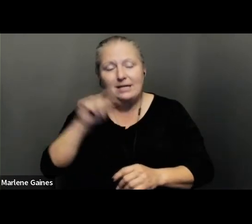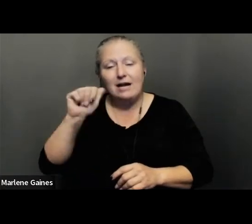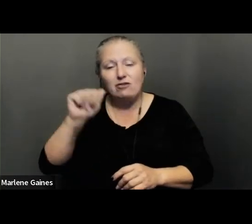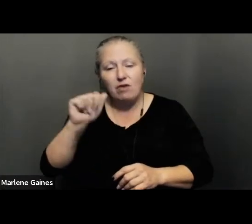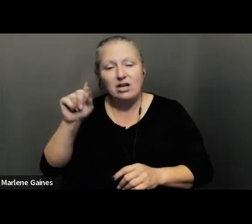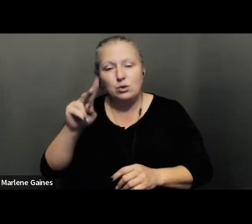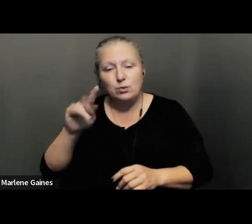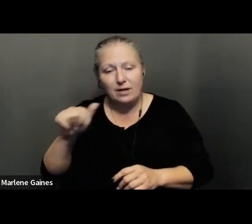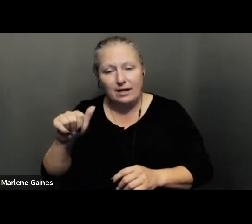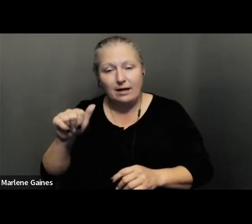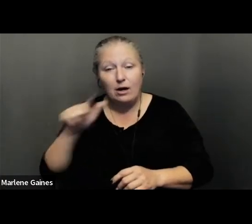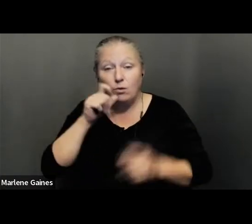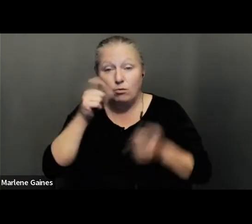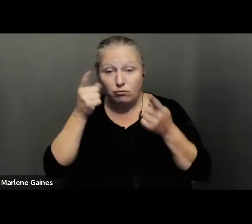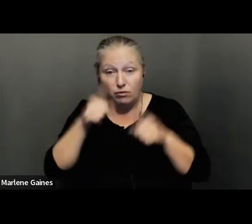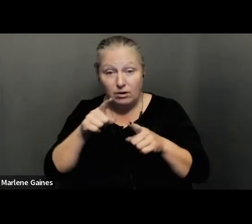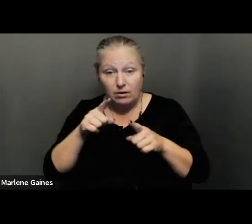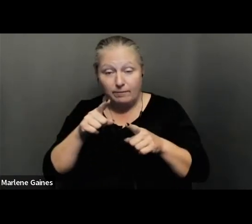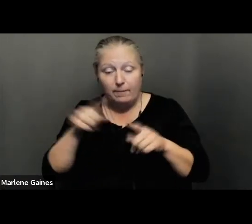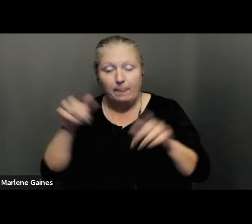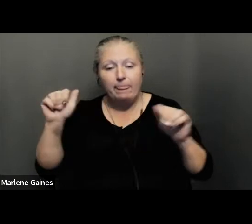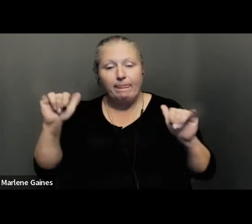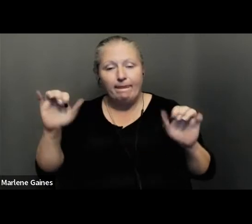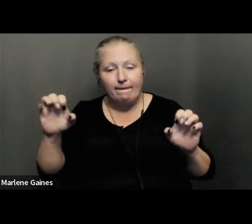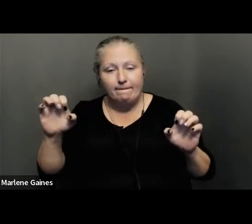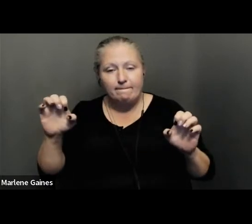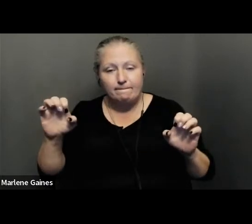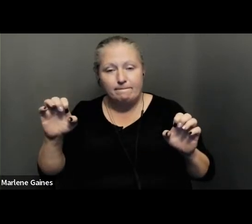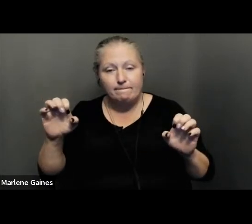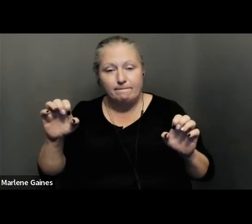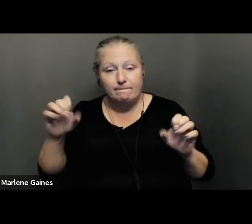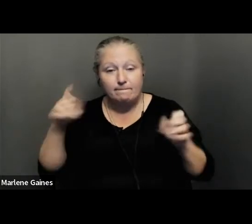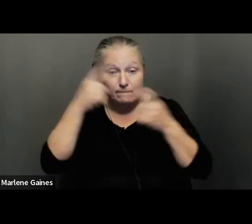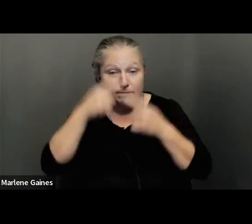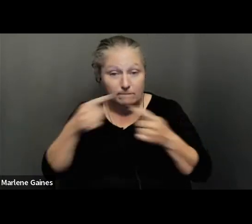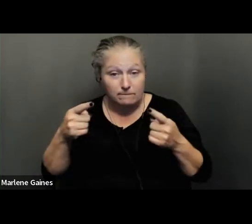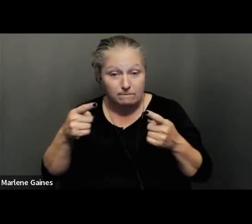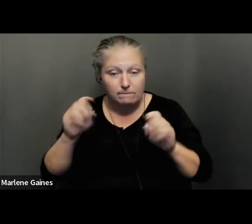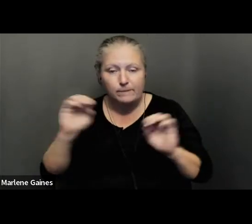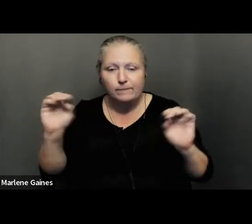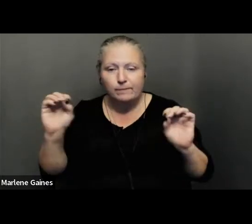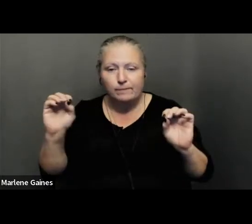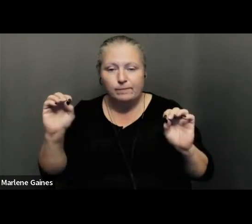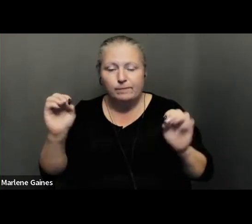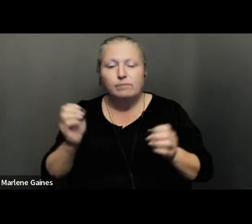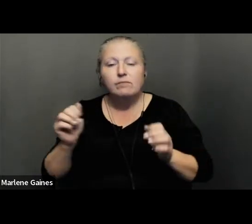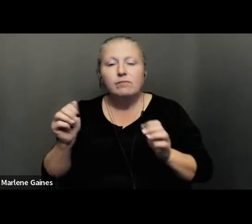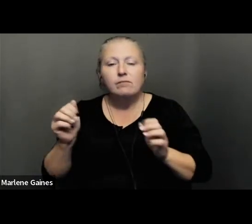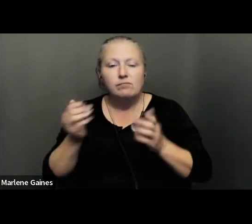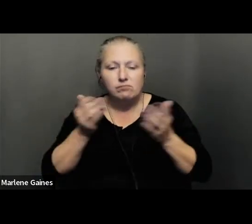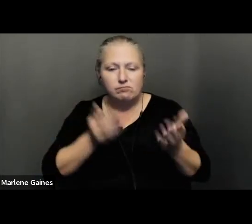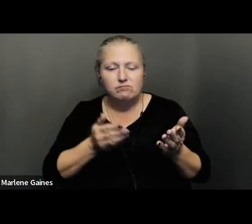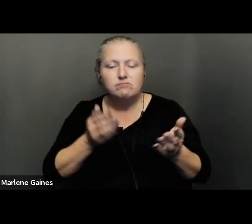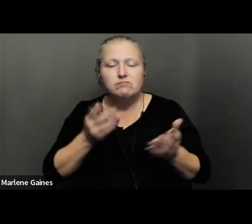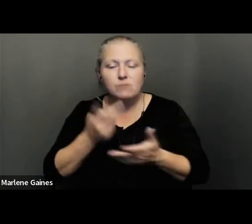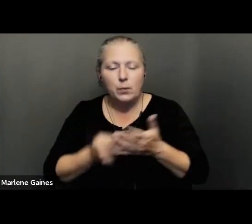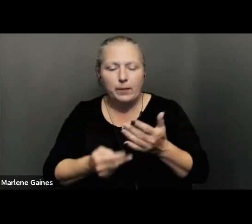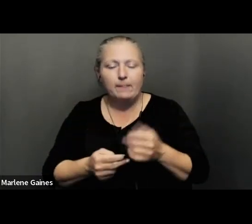Zuniga. All those in favor, please say aye. Aye. Aye. Any opposed? Hearing none, the motion is carried both